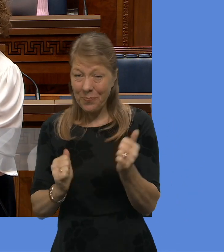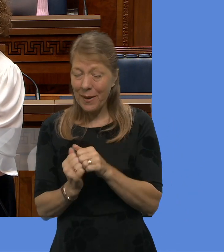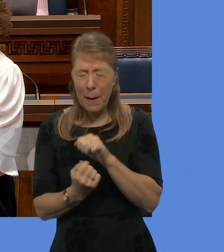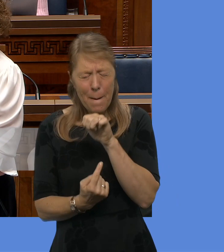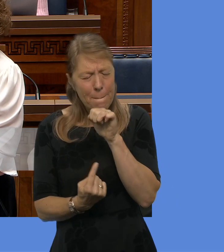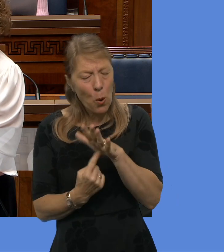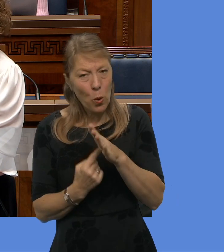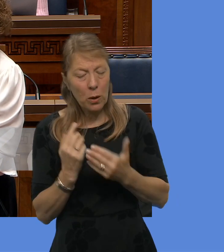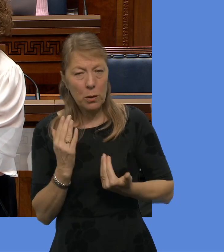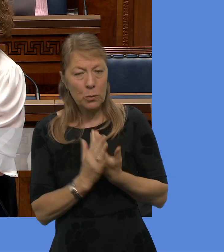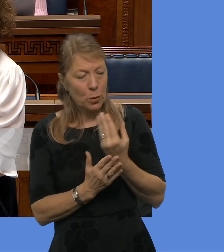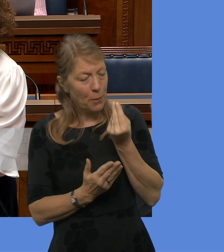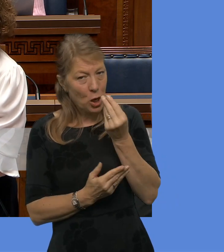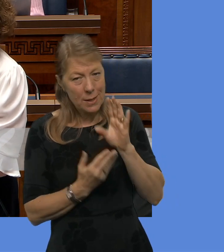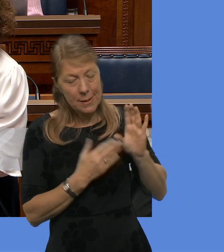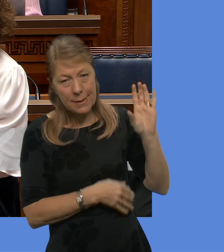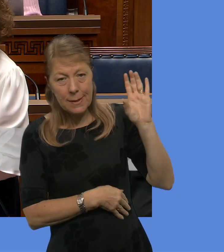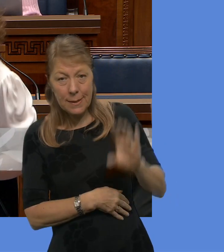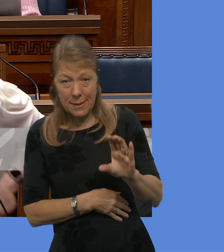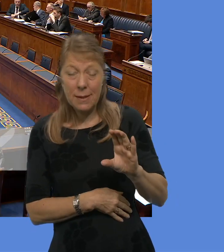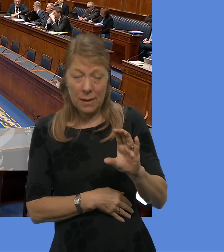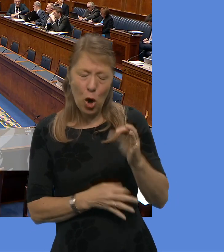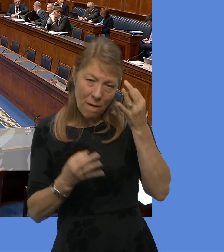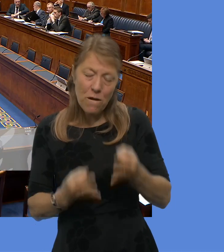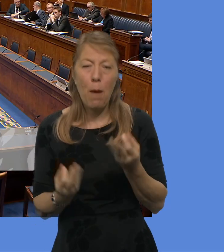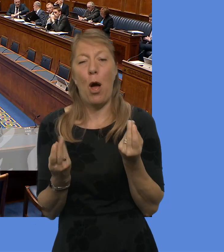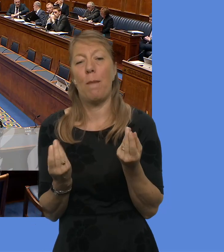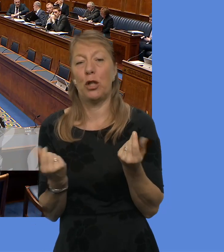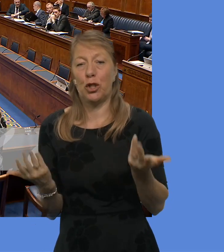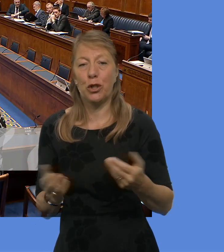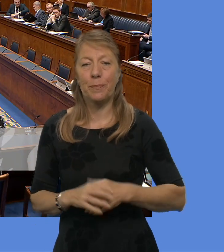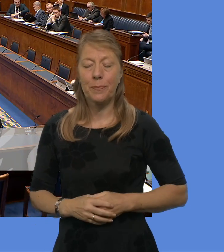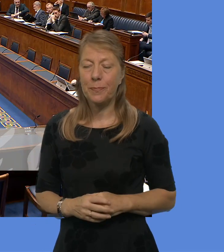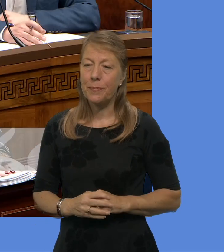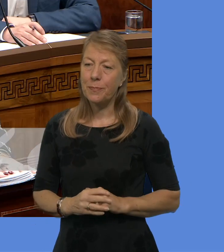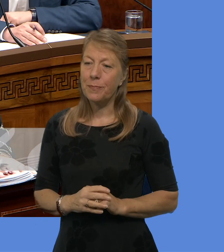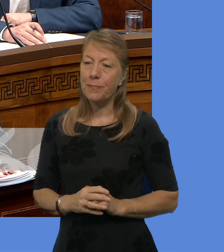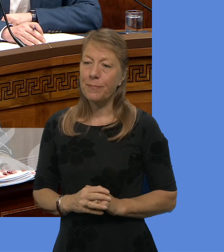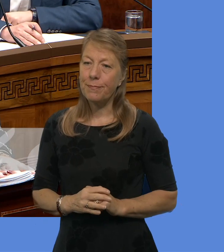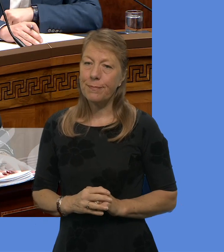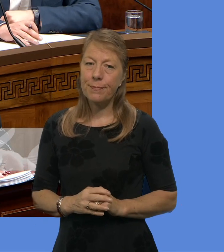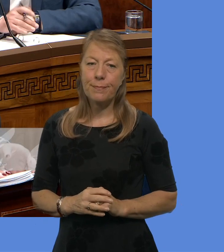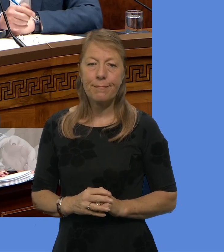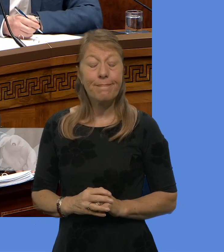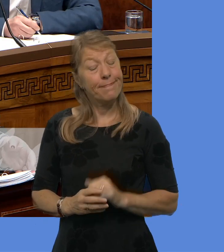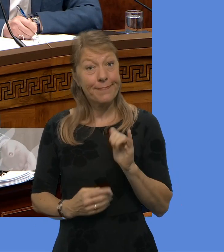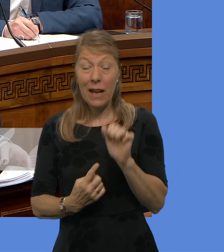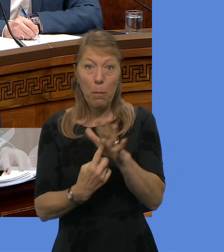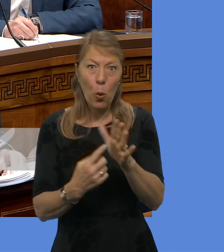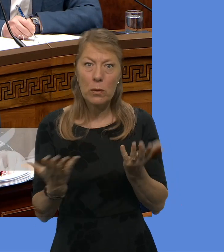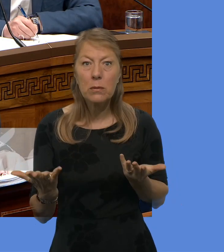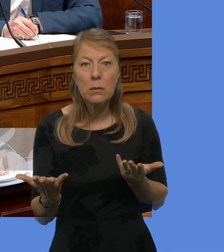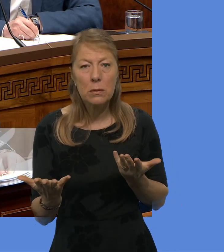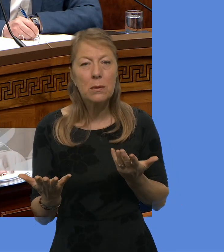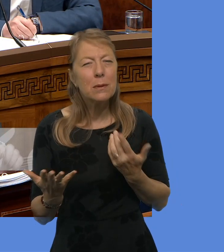that's needed is confirmed as soon as possible? Minister. Well, it is crucial, and as people will be aware from my previous